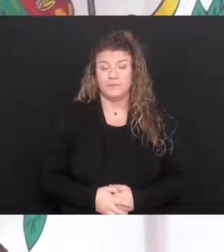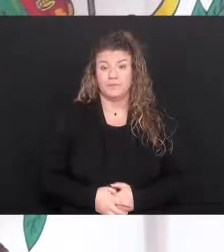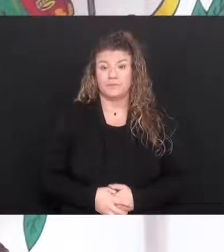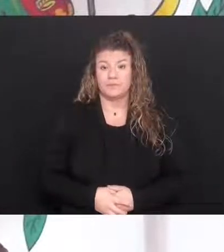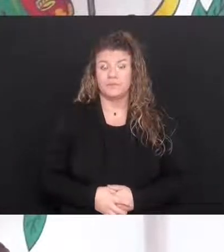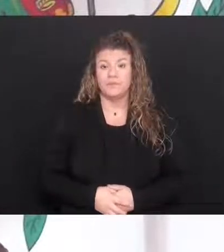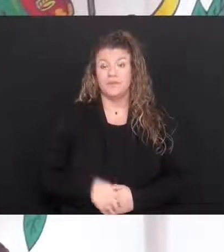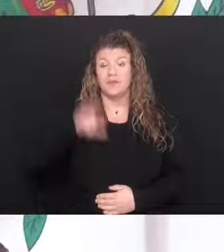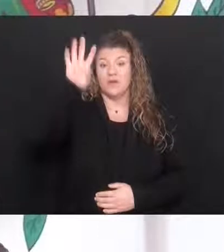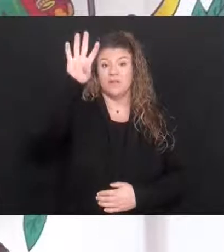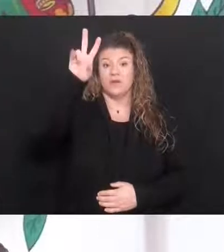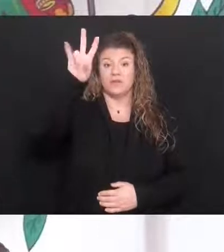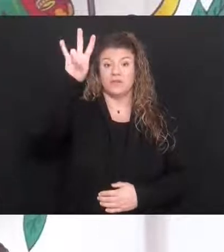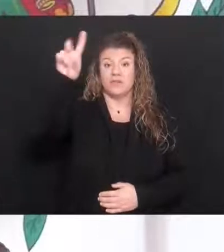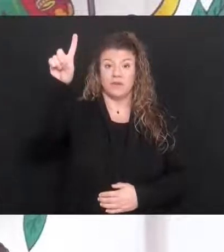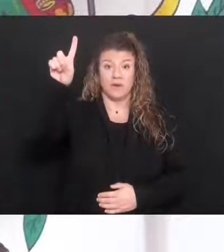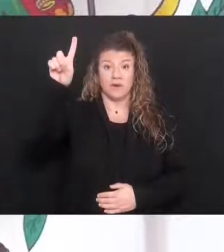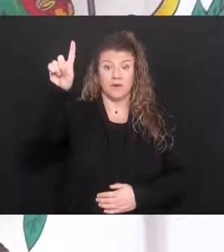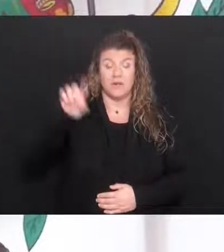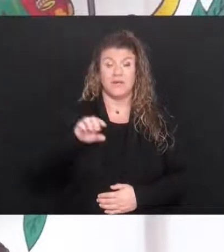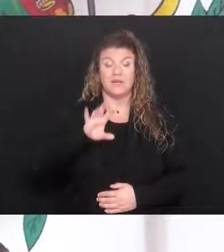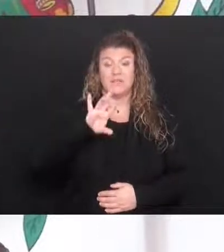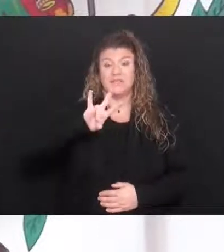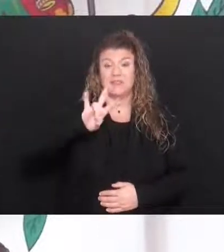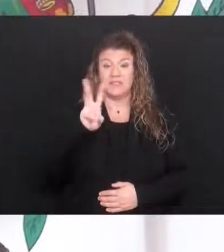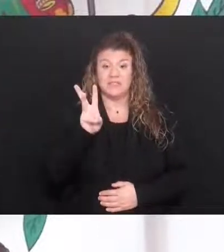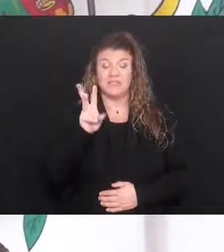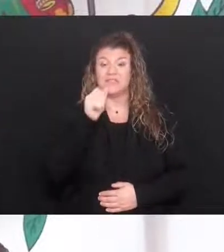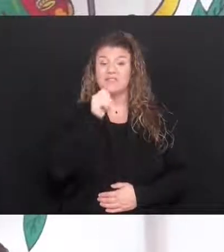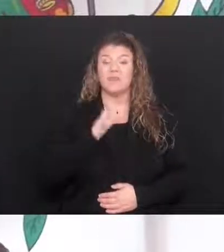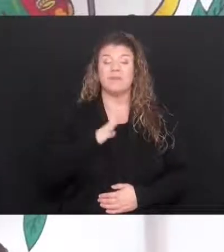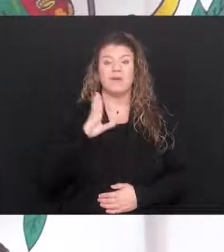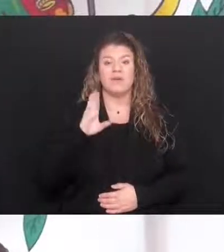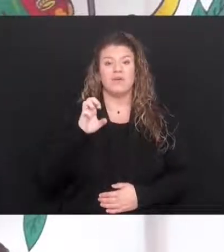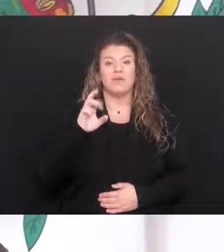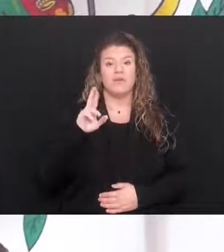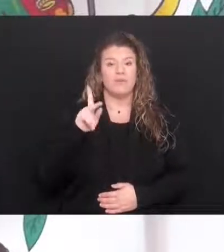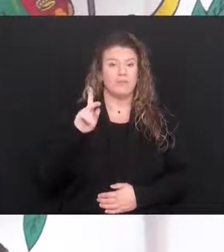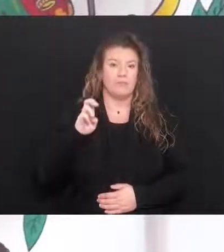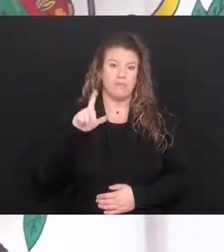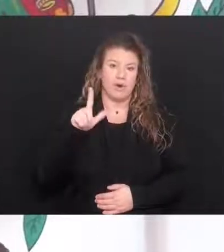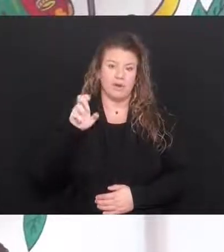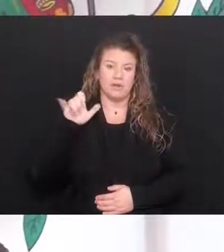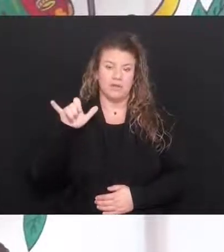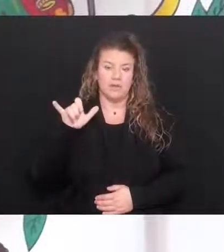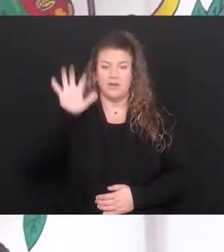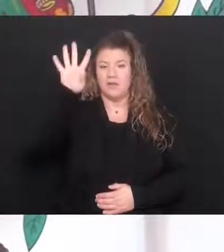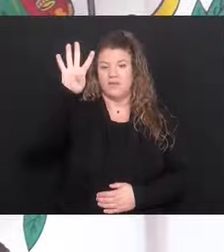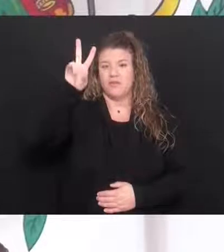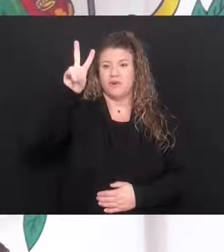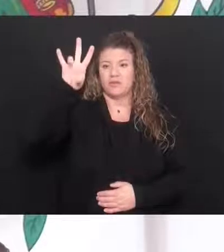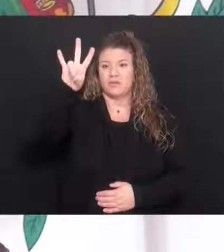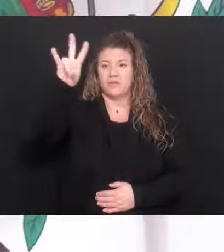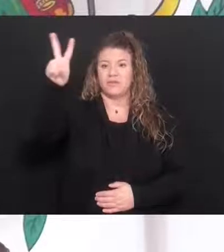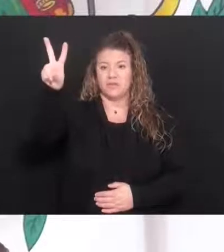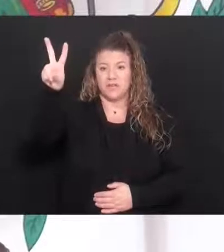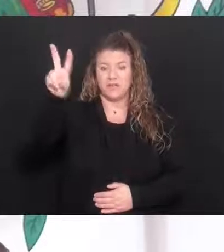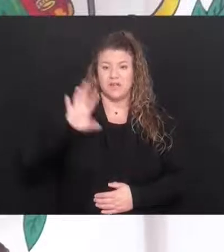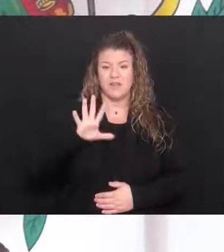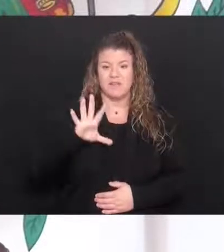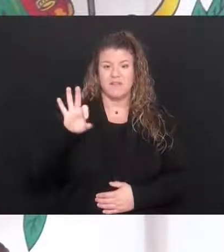The 4,271st death is a 76-year-old female from Berkeley County. The 4,272nd death,